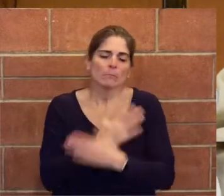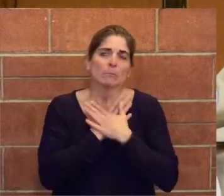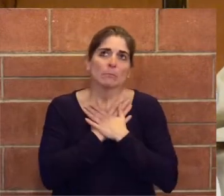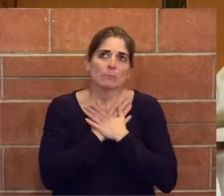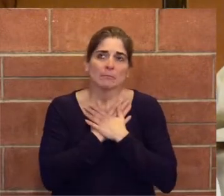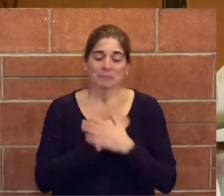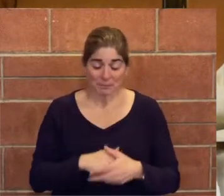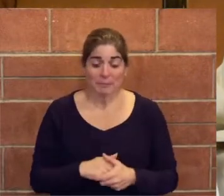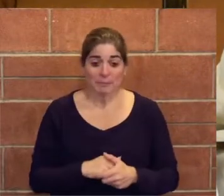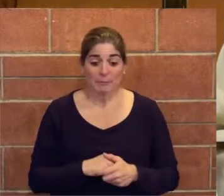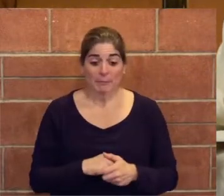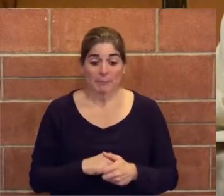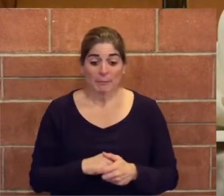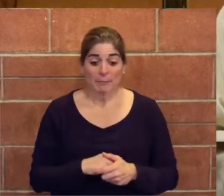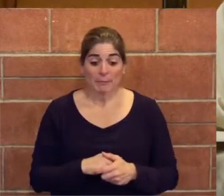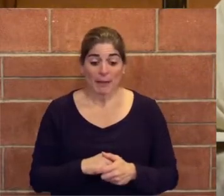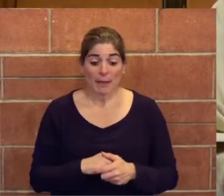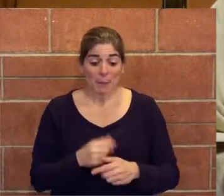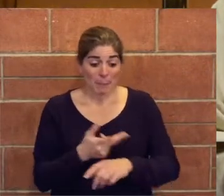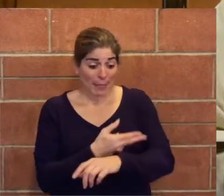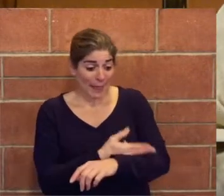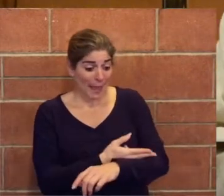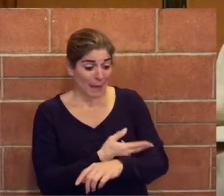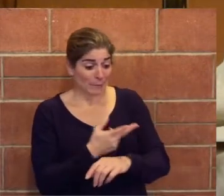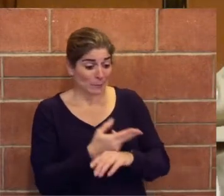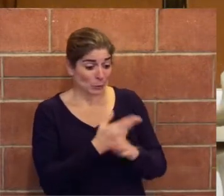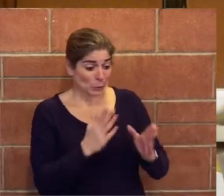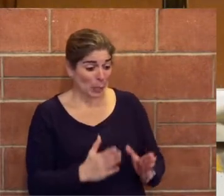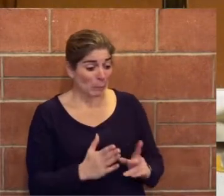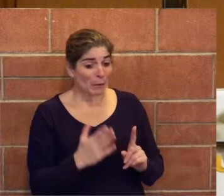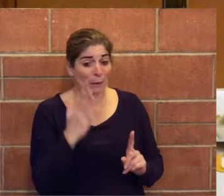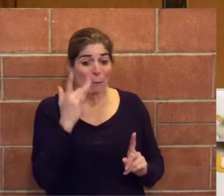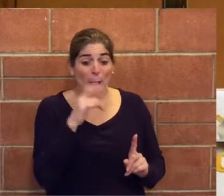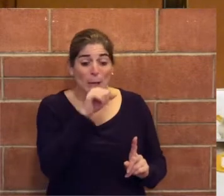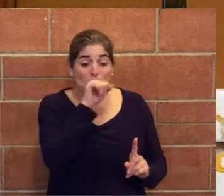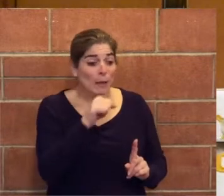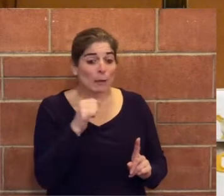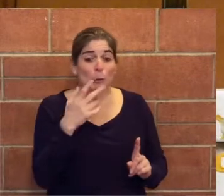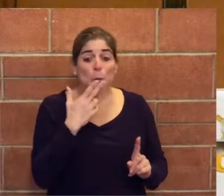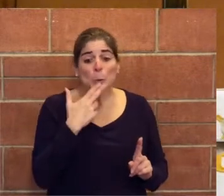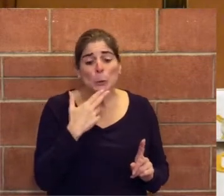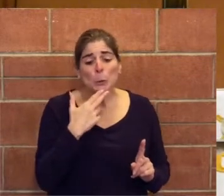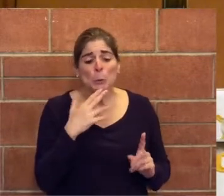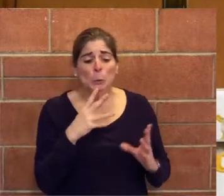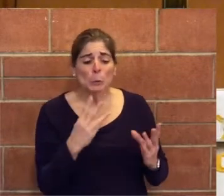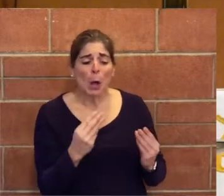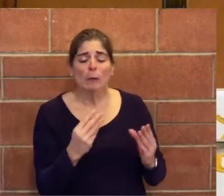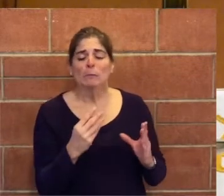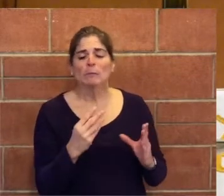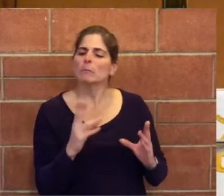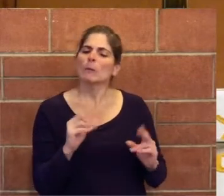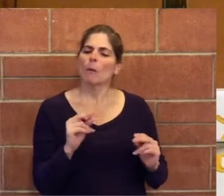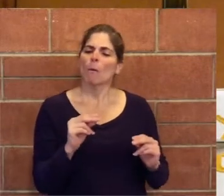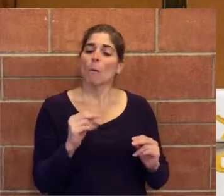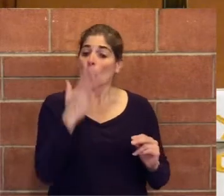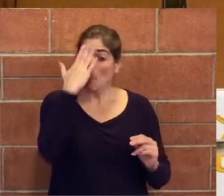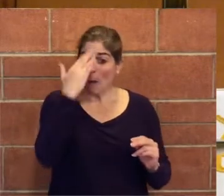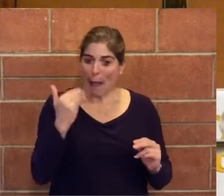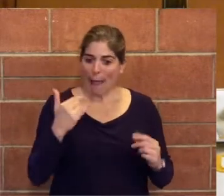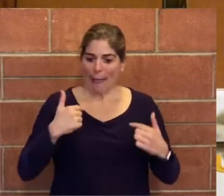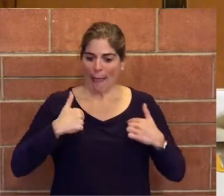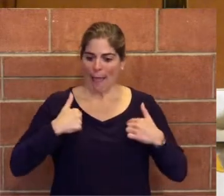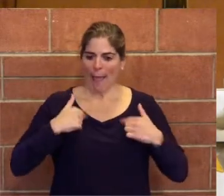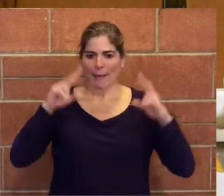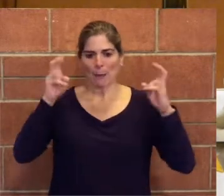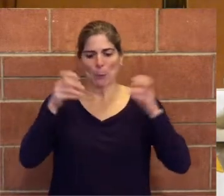collection. But I don't just love lambs and sheep because they are cute and fluffy. I love them because